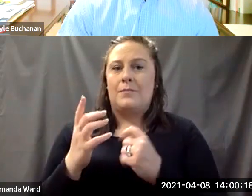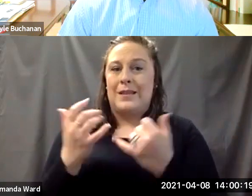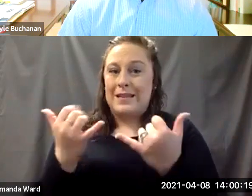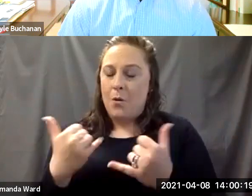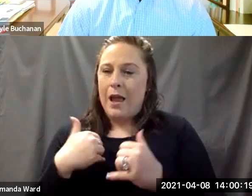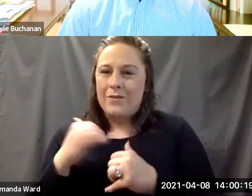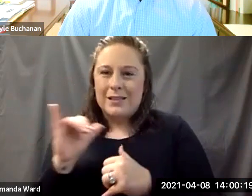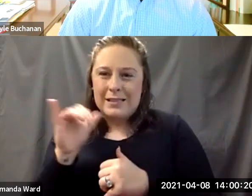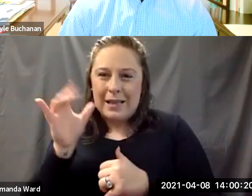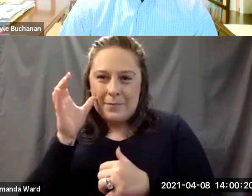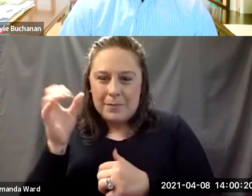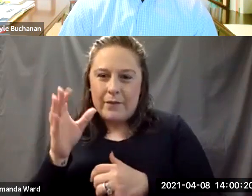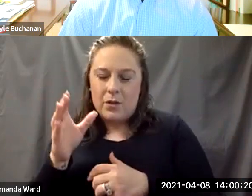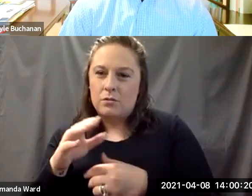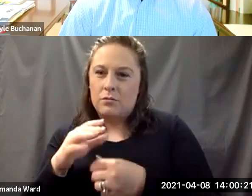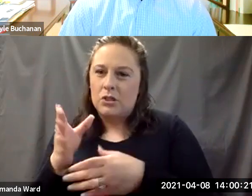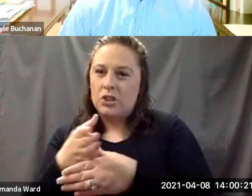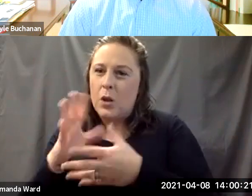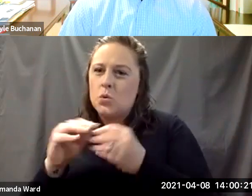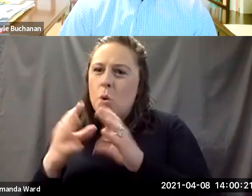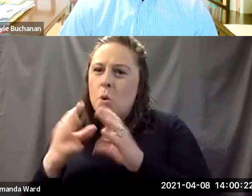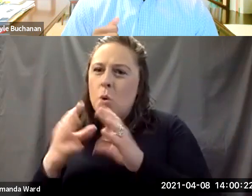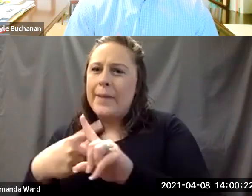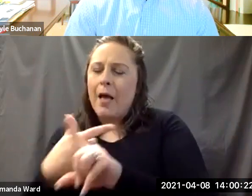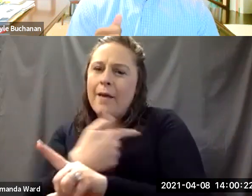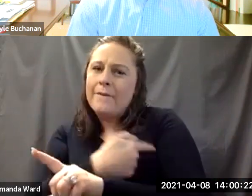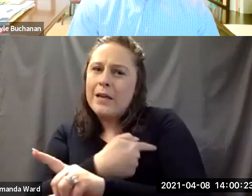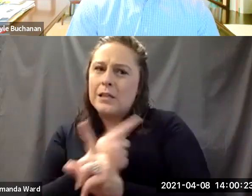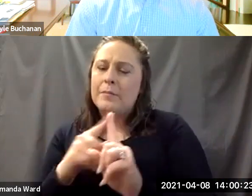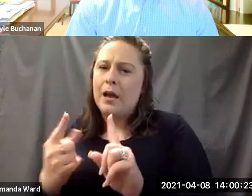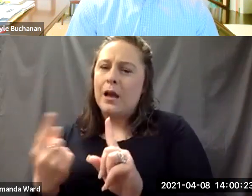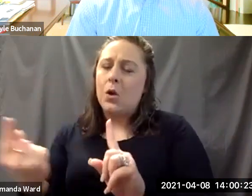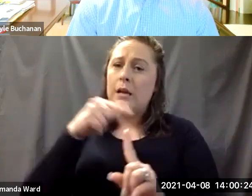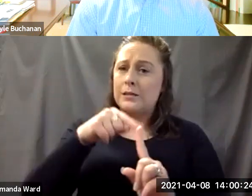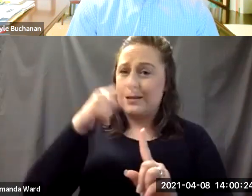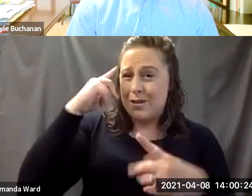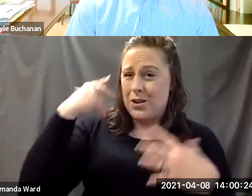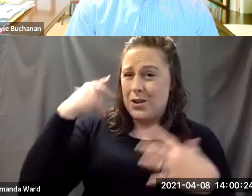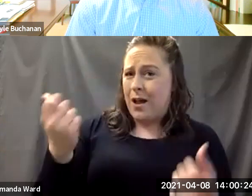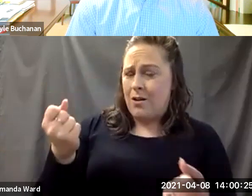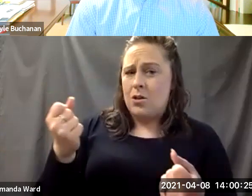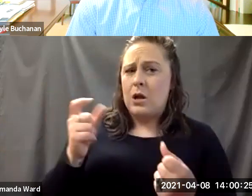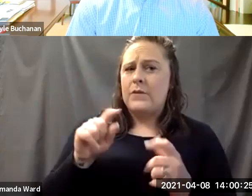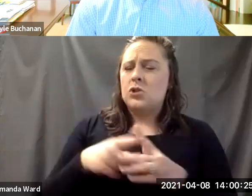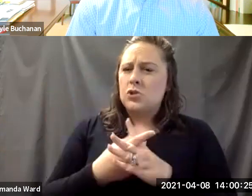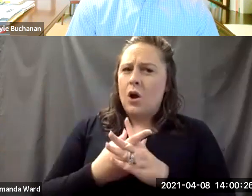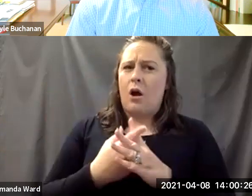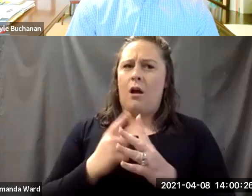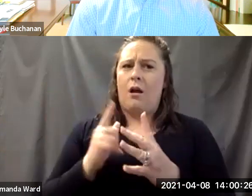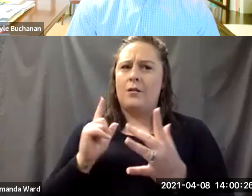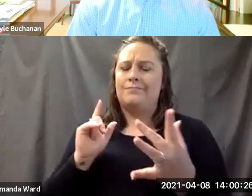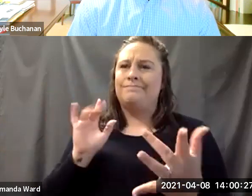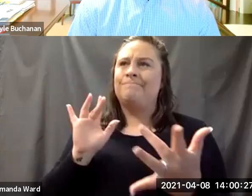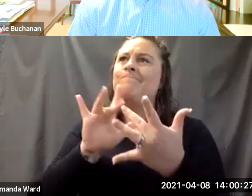Then also reaching out and going back to mental health, we've got to start reaching out and being